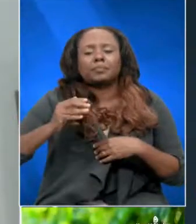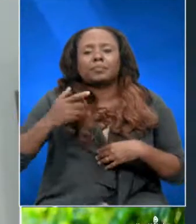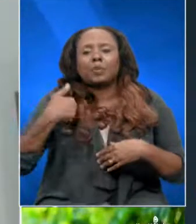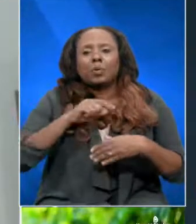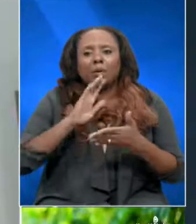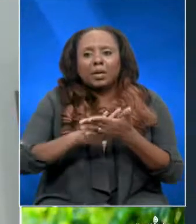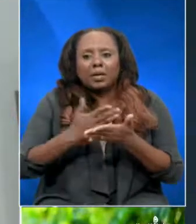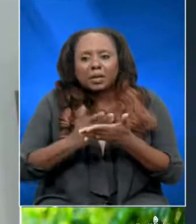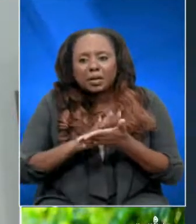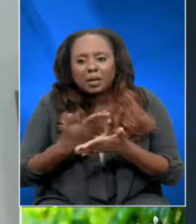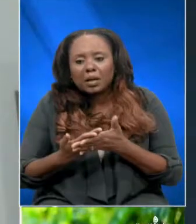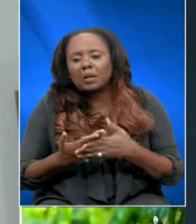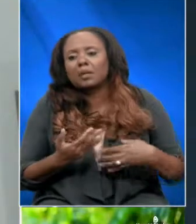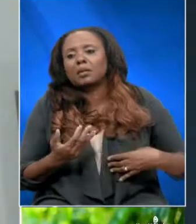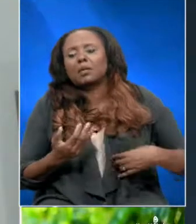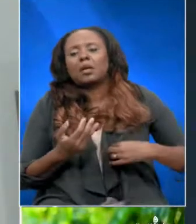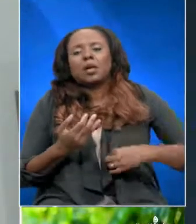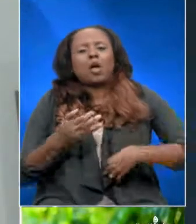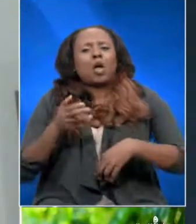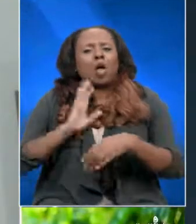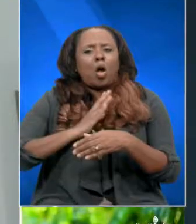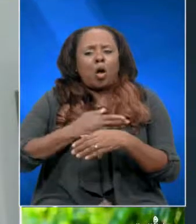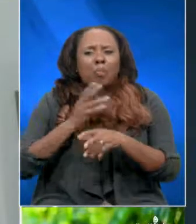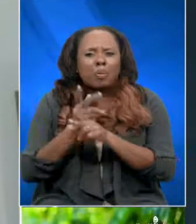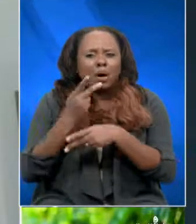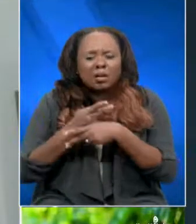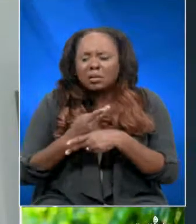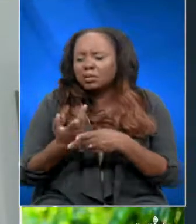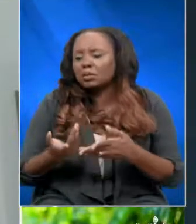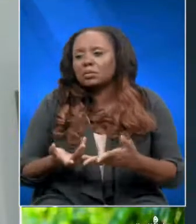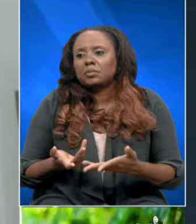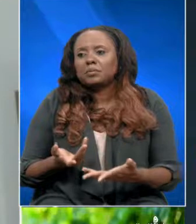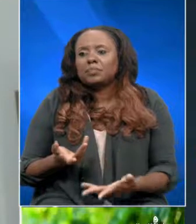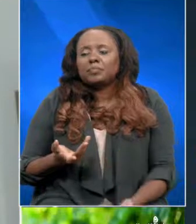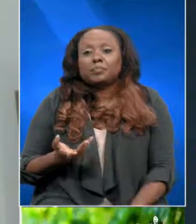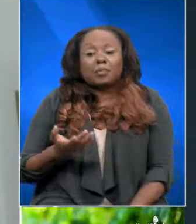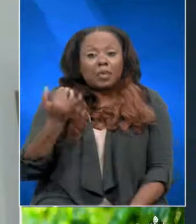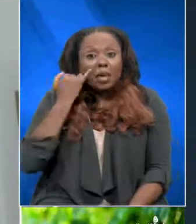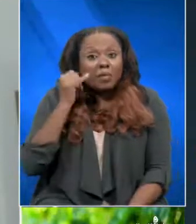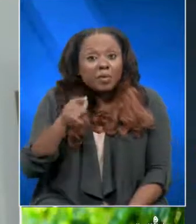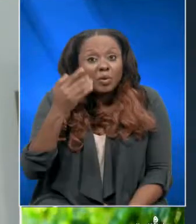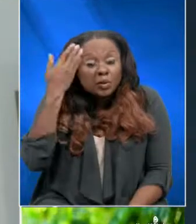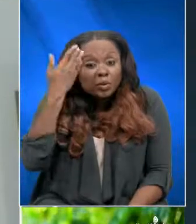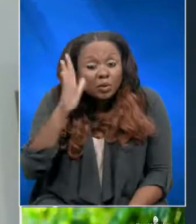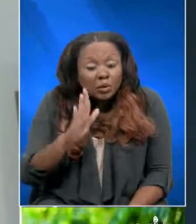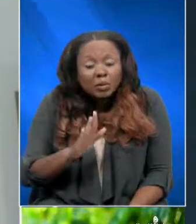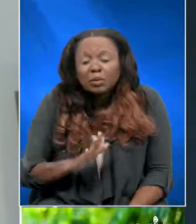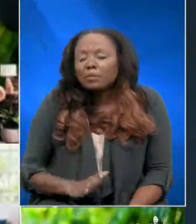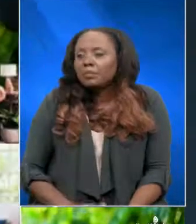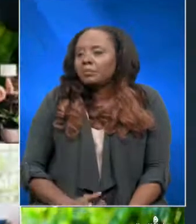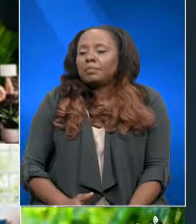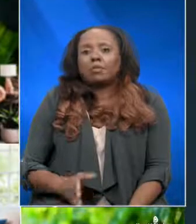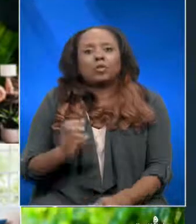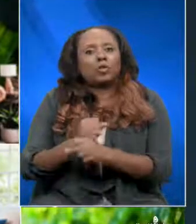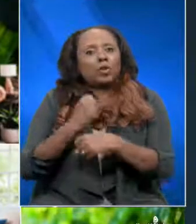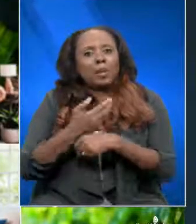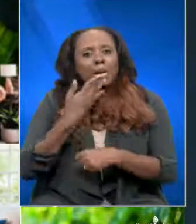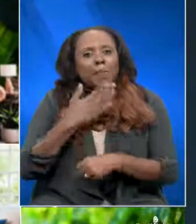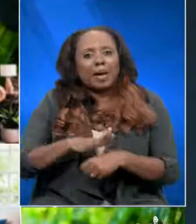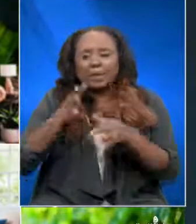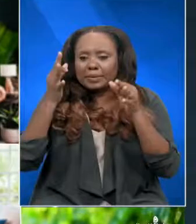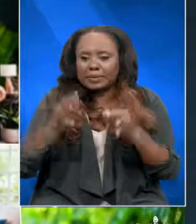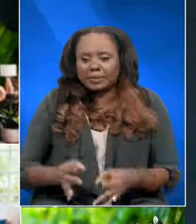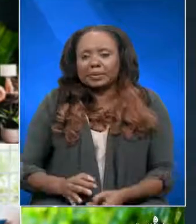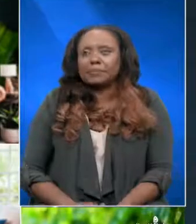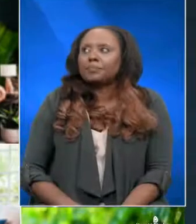buy. So we're at a major disadvantage there if we do not have the knowledge to make the right decision. David? Yes, well,